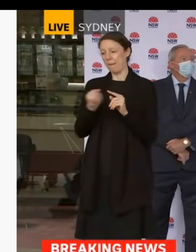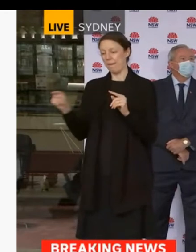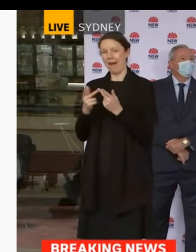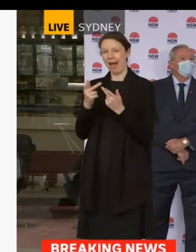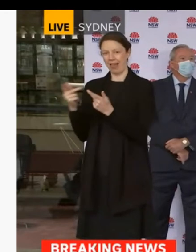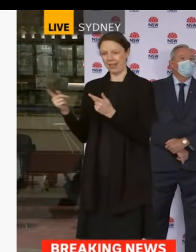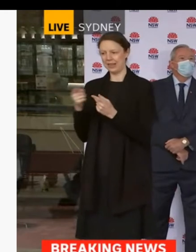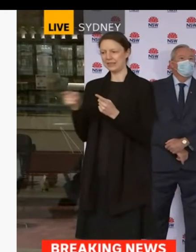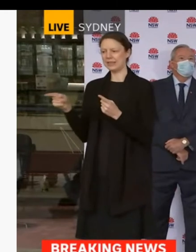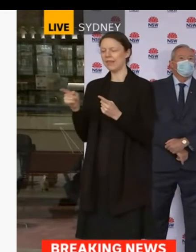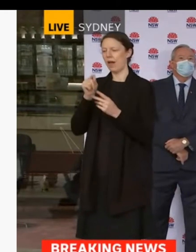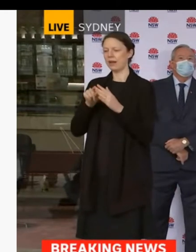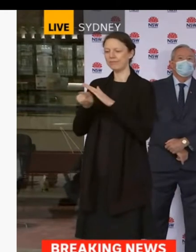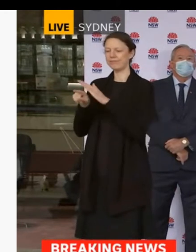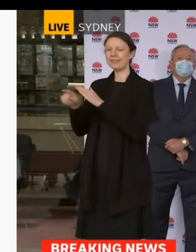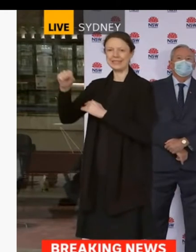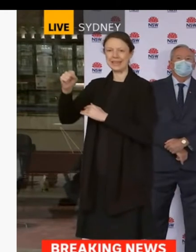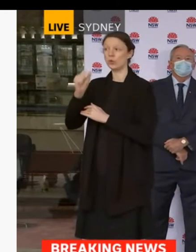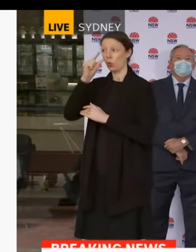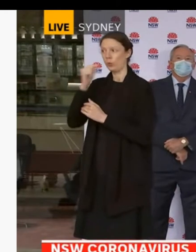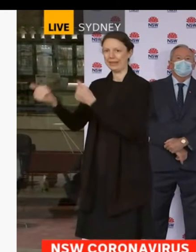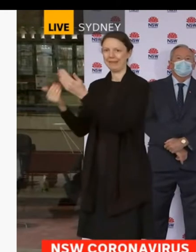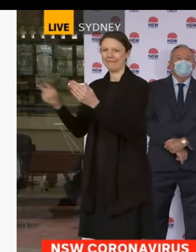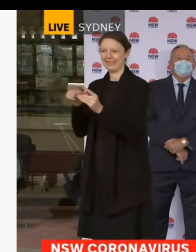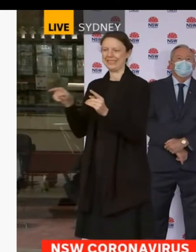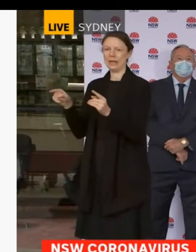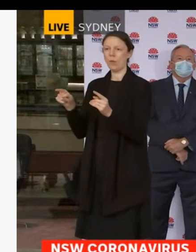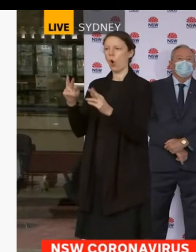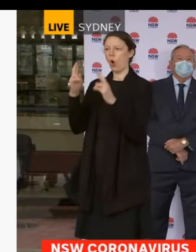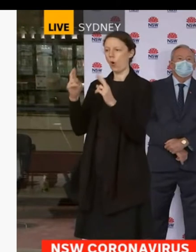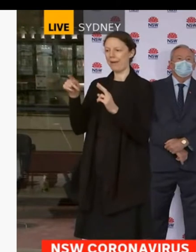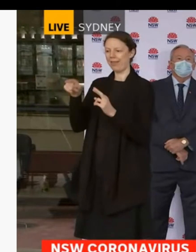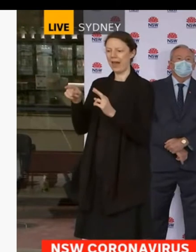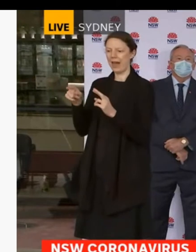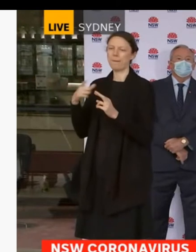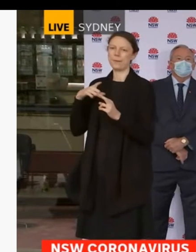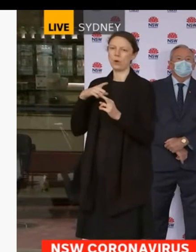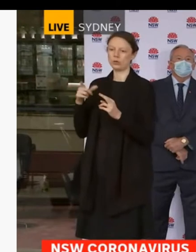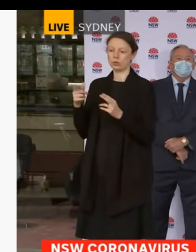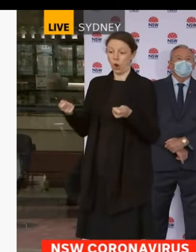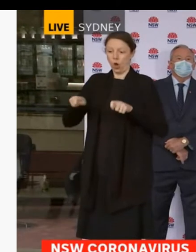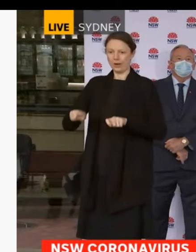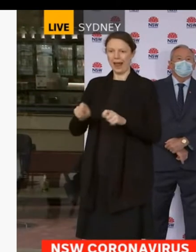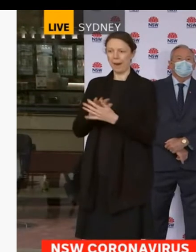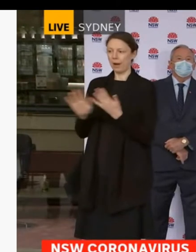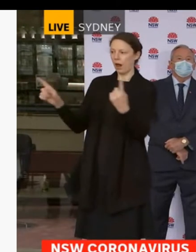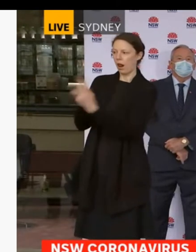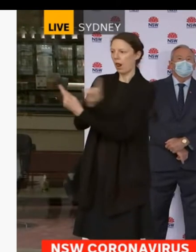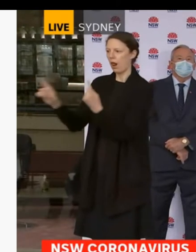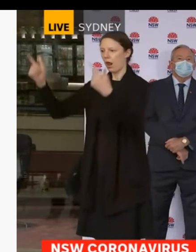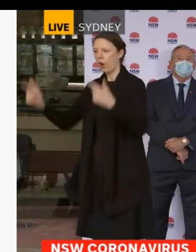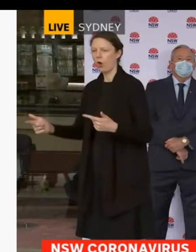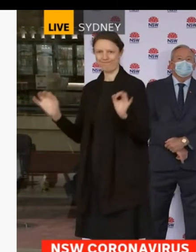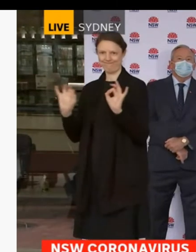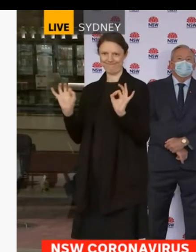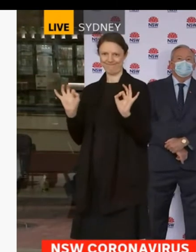but what we are hoping is because of the lockdown, the number of interactions those cases have had where there is the potential for transmitting